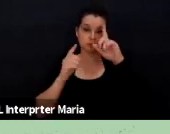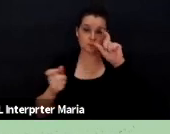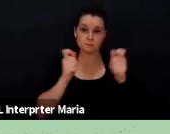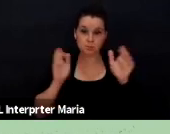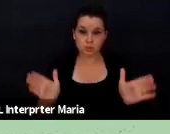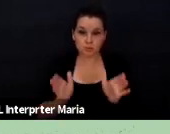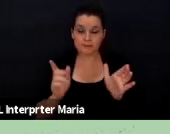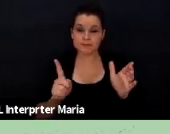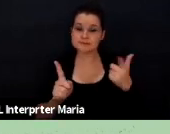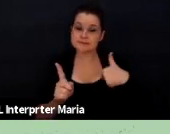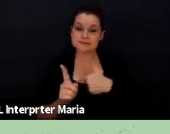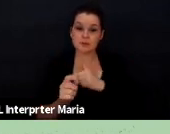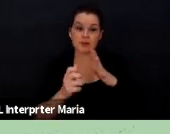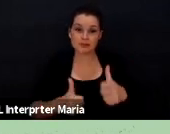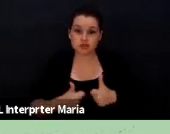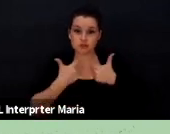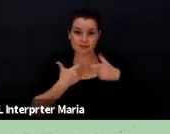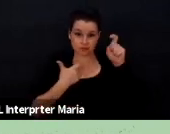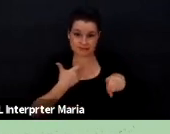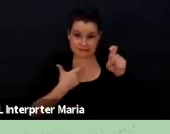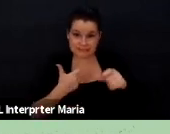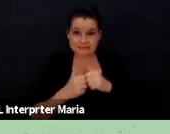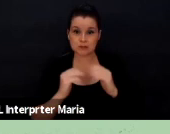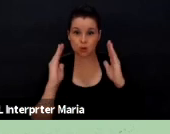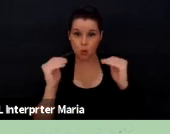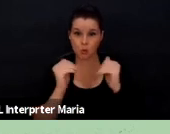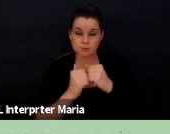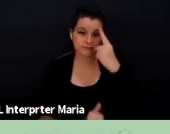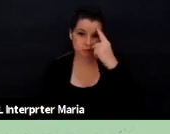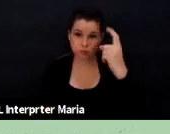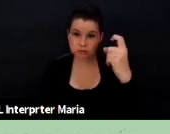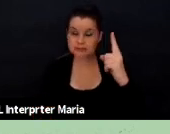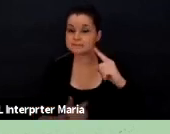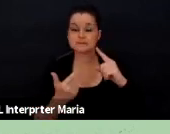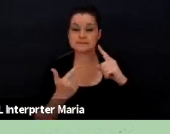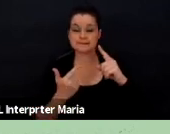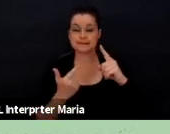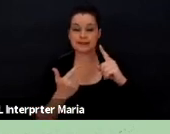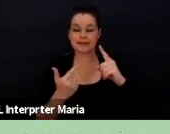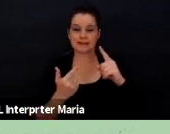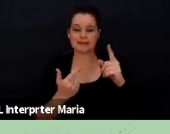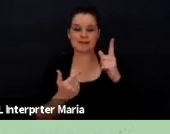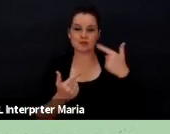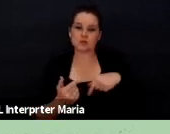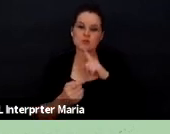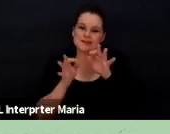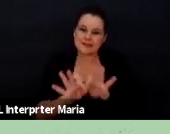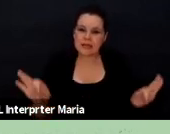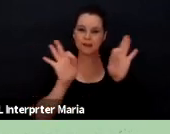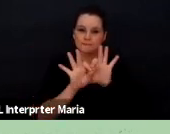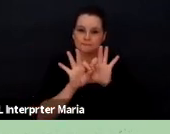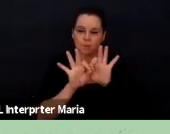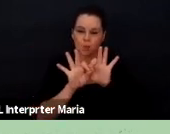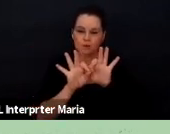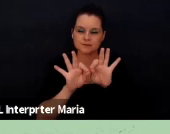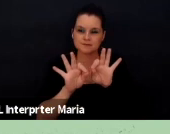we place survivors' needs and hopes and dreams over those of really important, quote